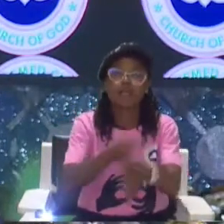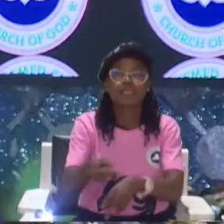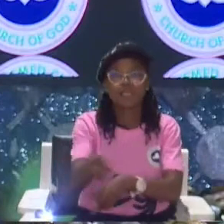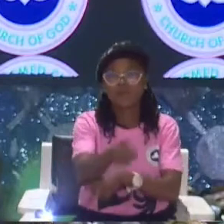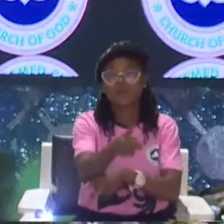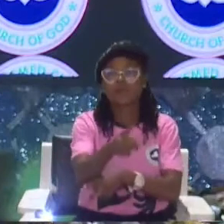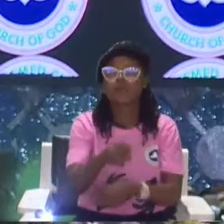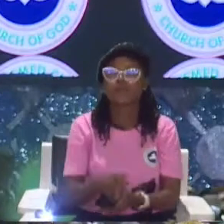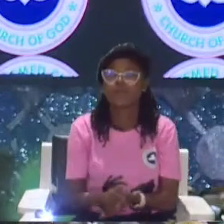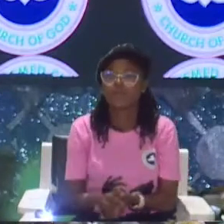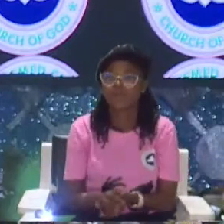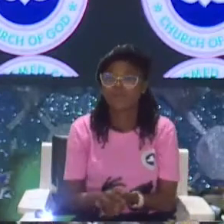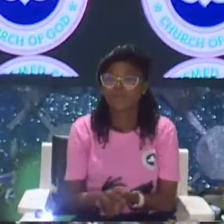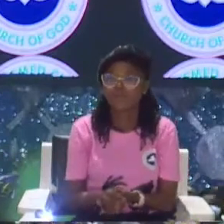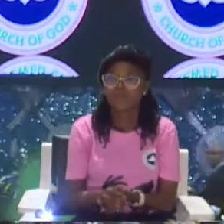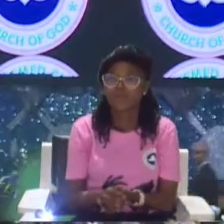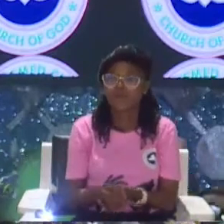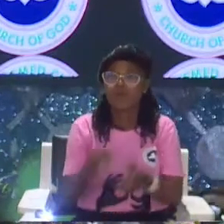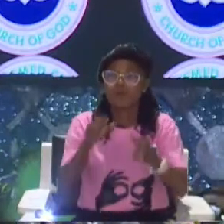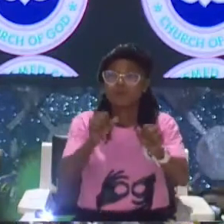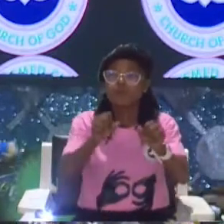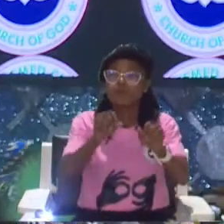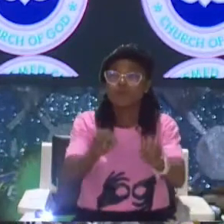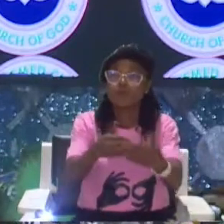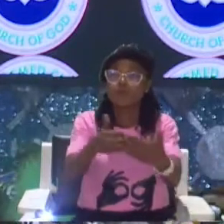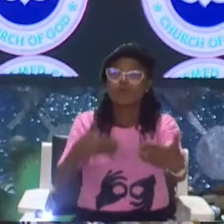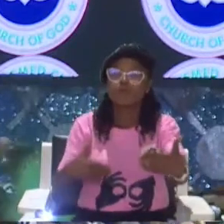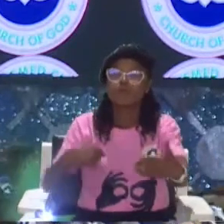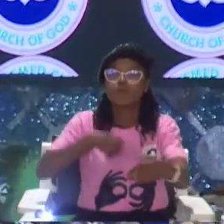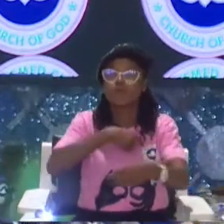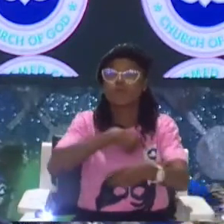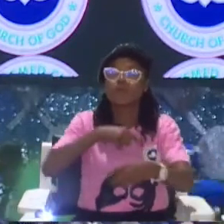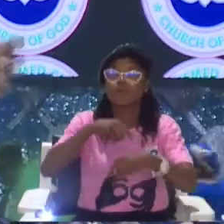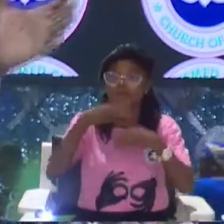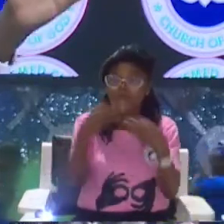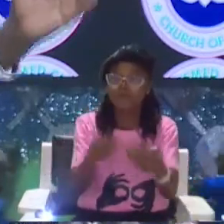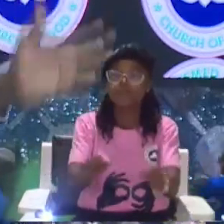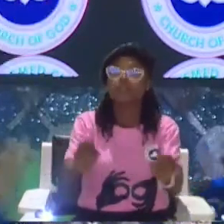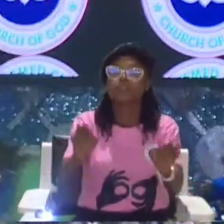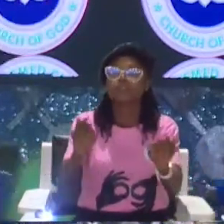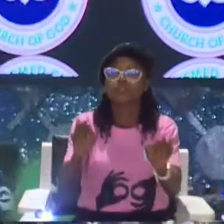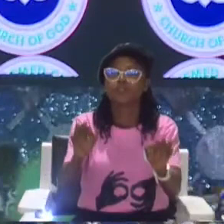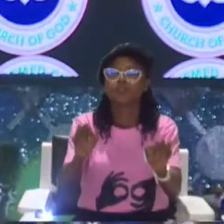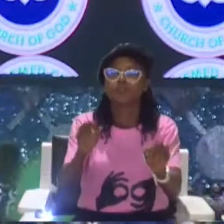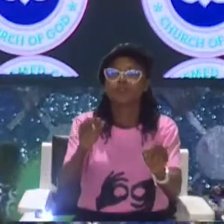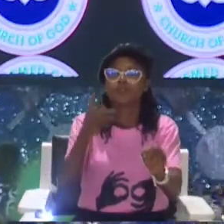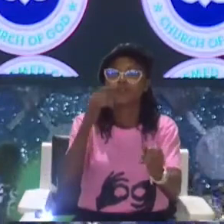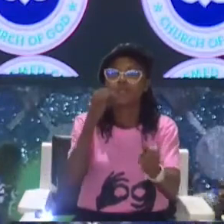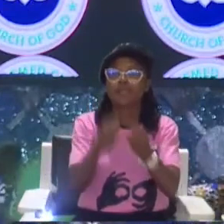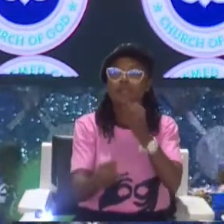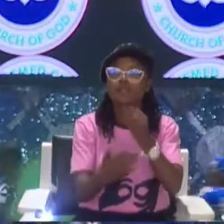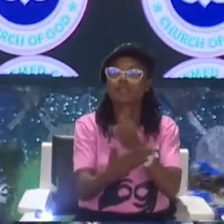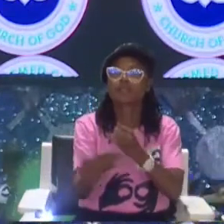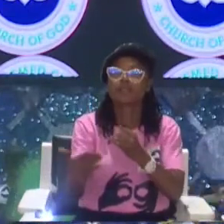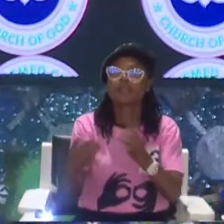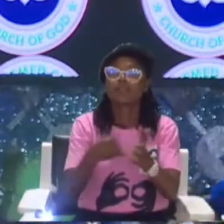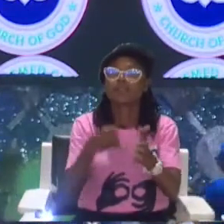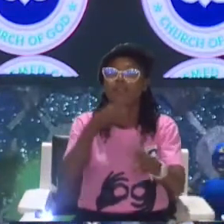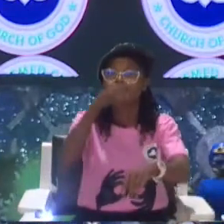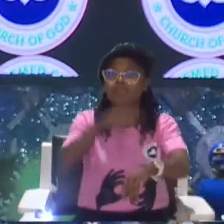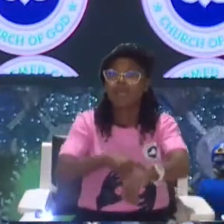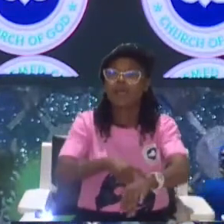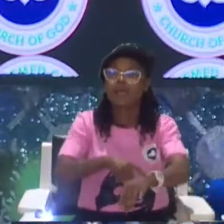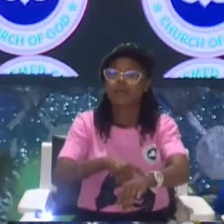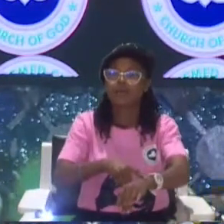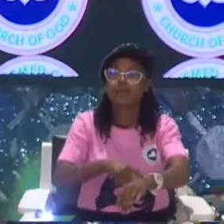ńbẹ̀ fún yín. So before we do that final thing, kí a tó ṣe eléyìí, I think it is time for us to